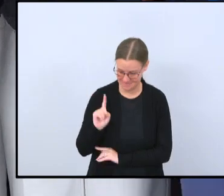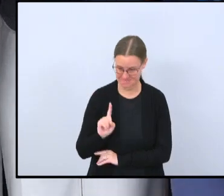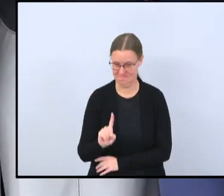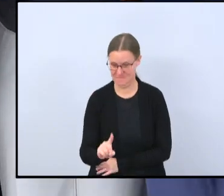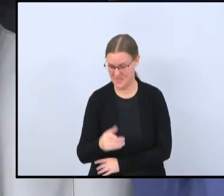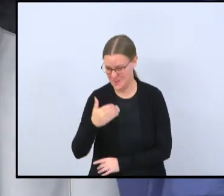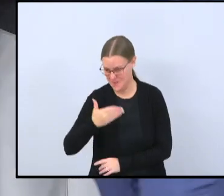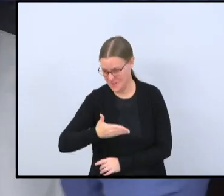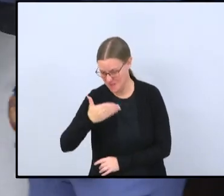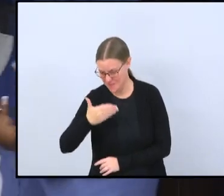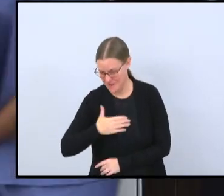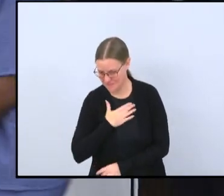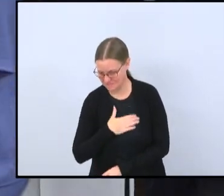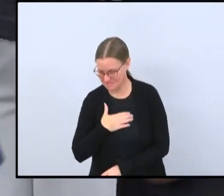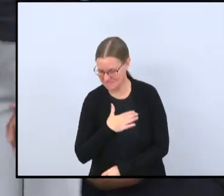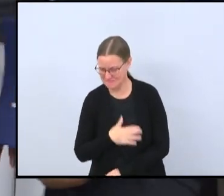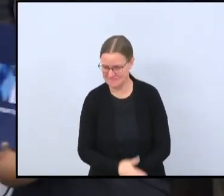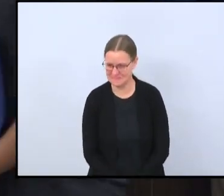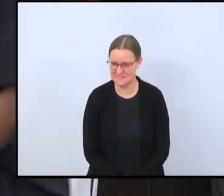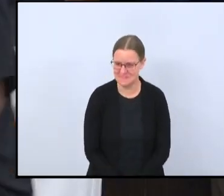this up. So we're going to bring you to the front row.